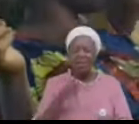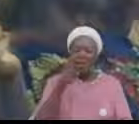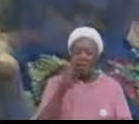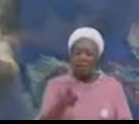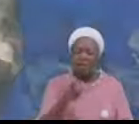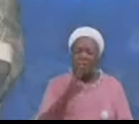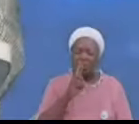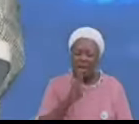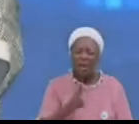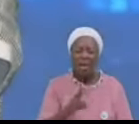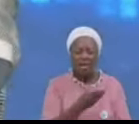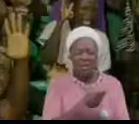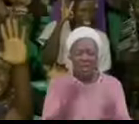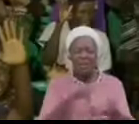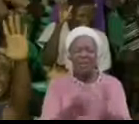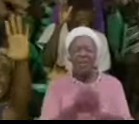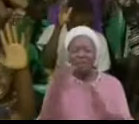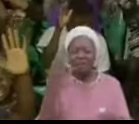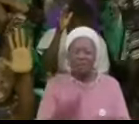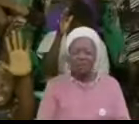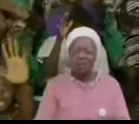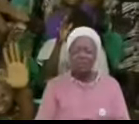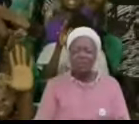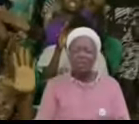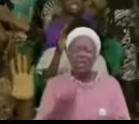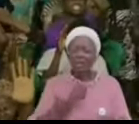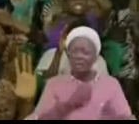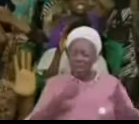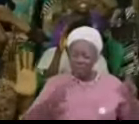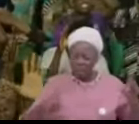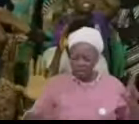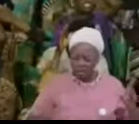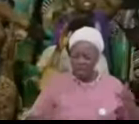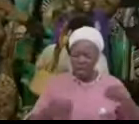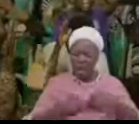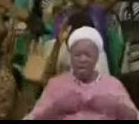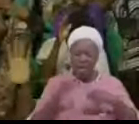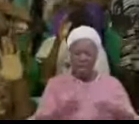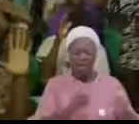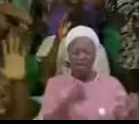are delivered. The Lord has set you free.